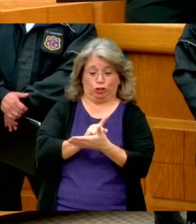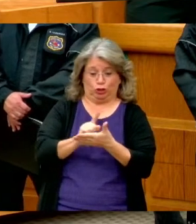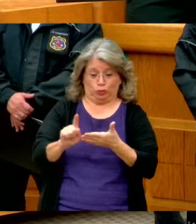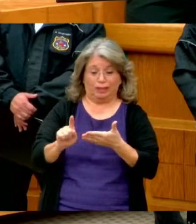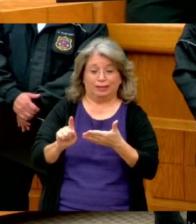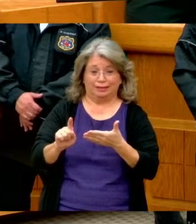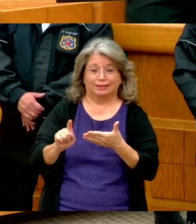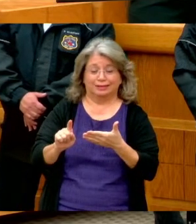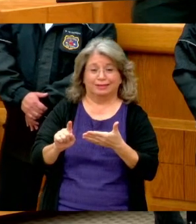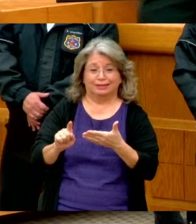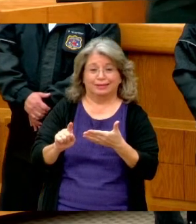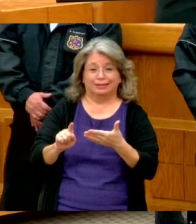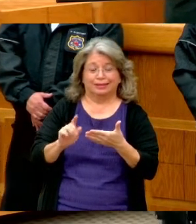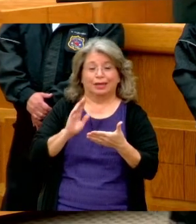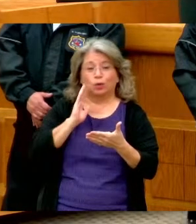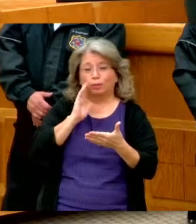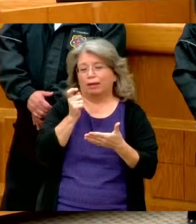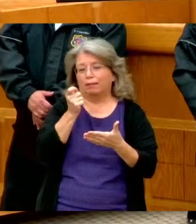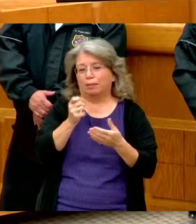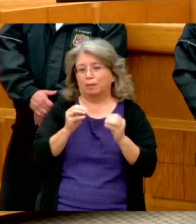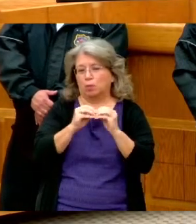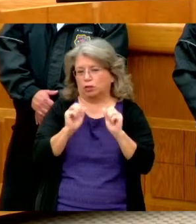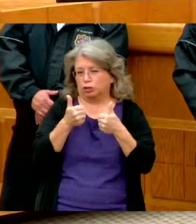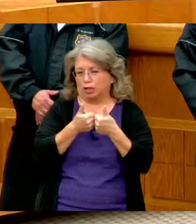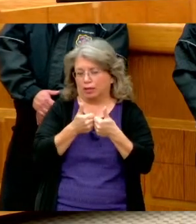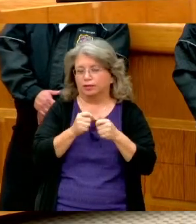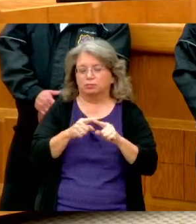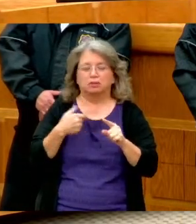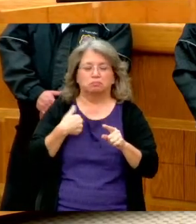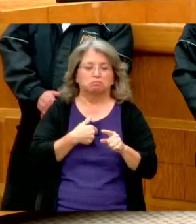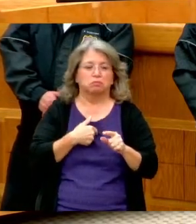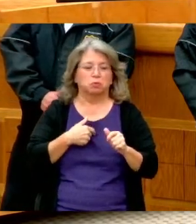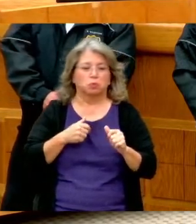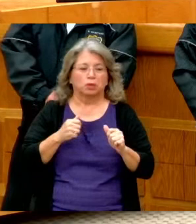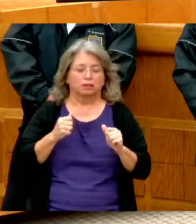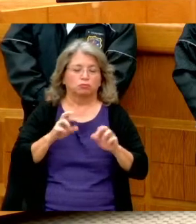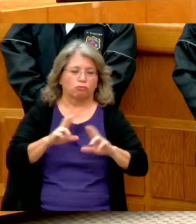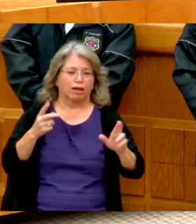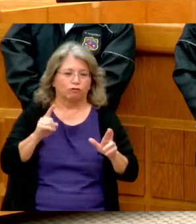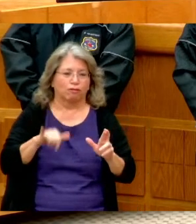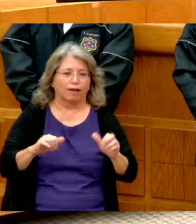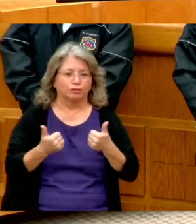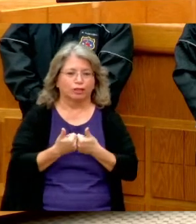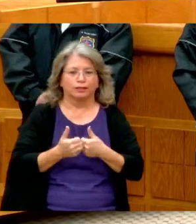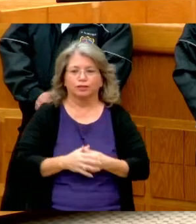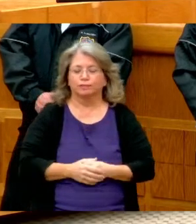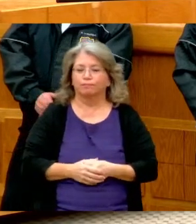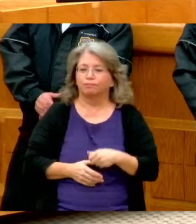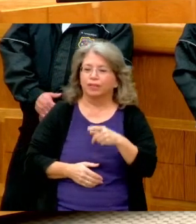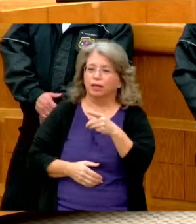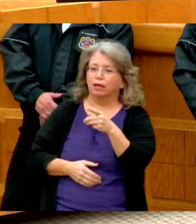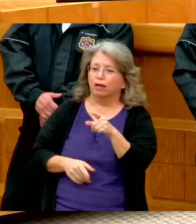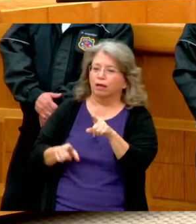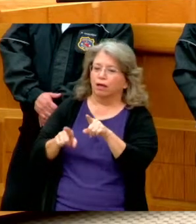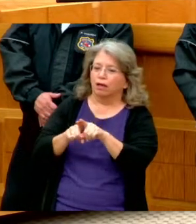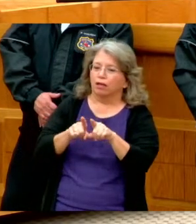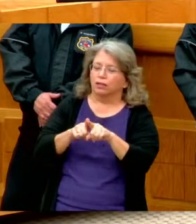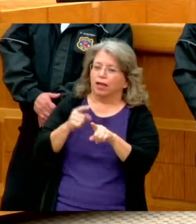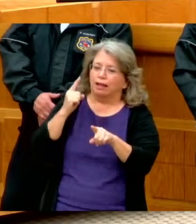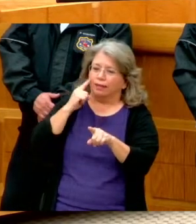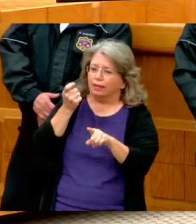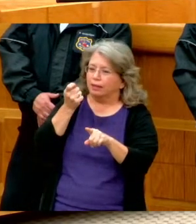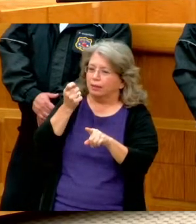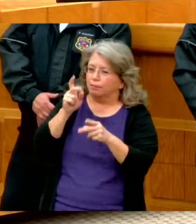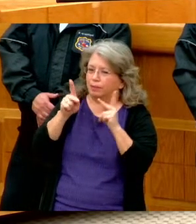just going to be a little bit more challenging, but we're up to the challenge. Awesome. And then I think there's been a little bit of confusion on if